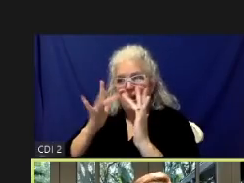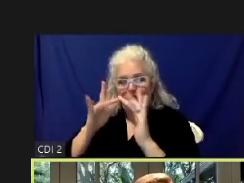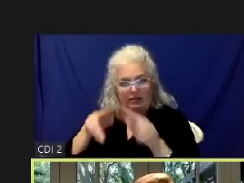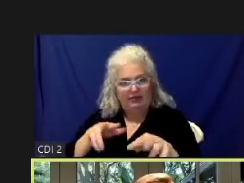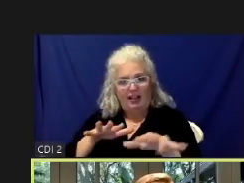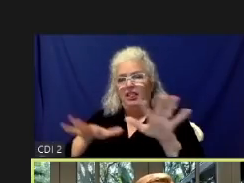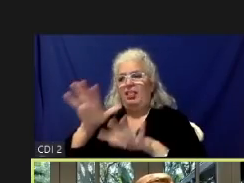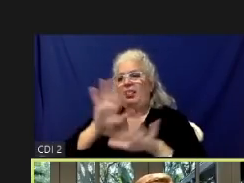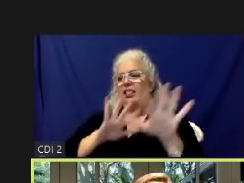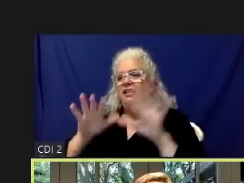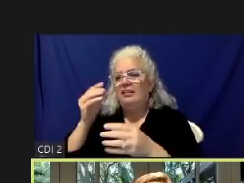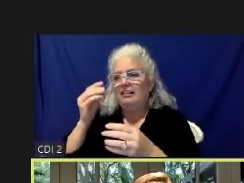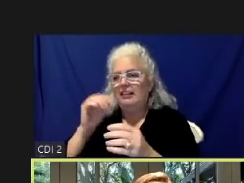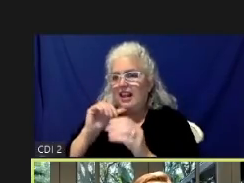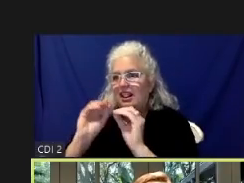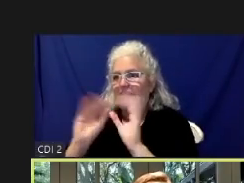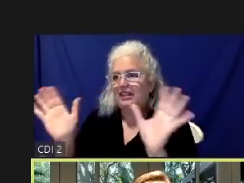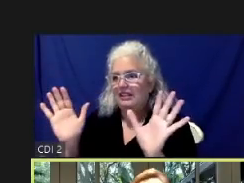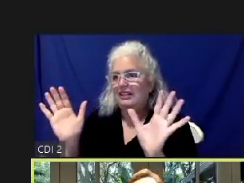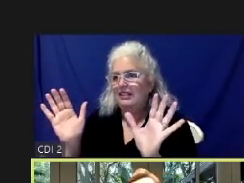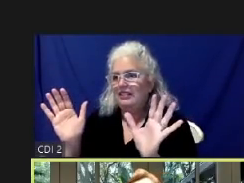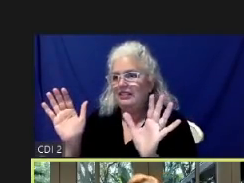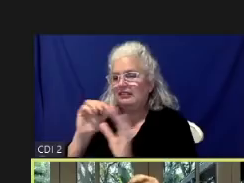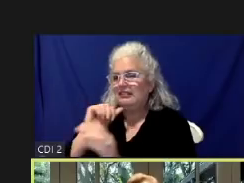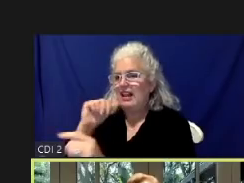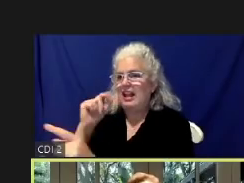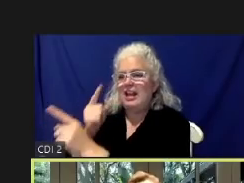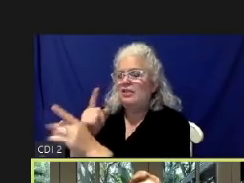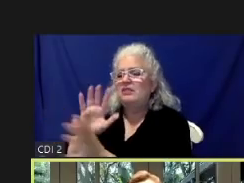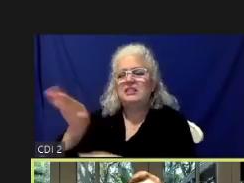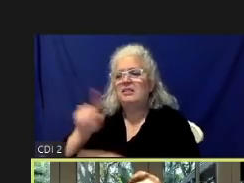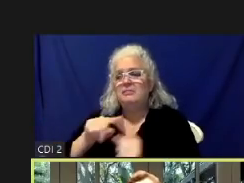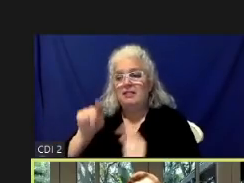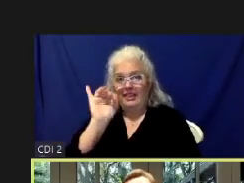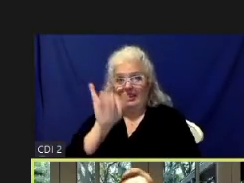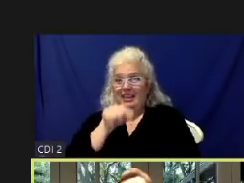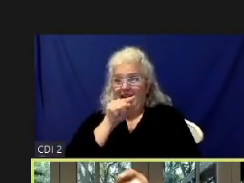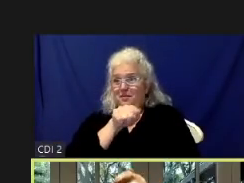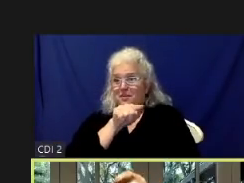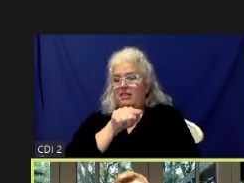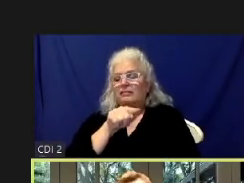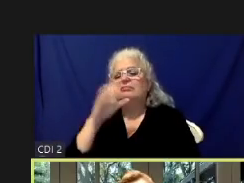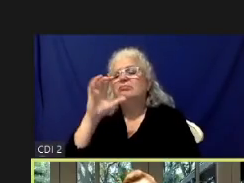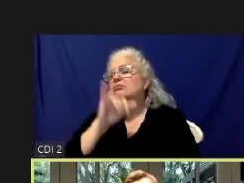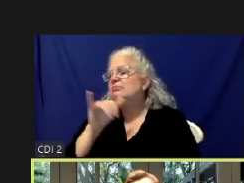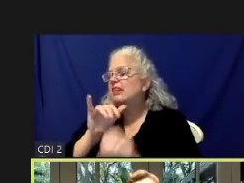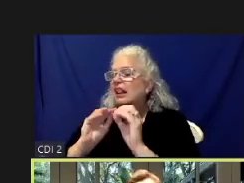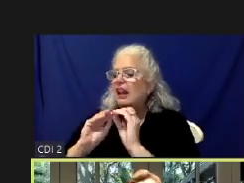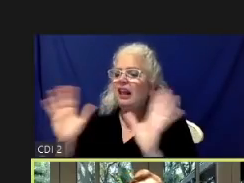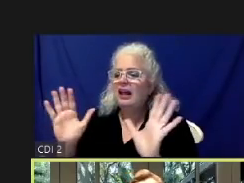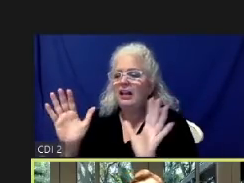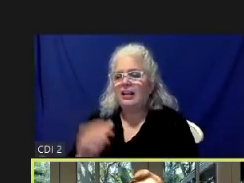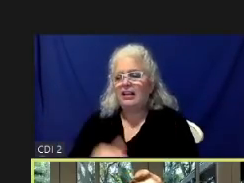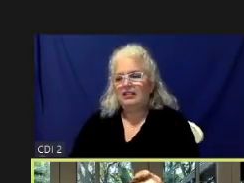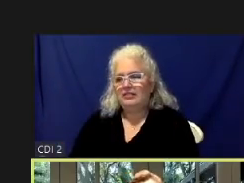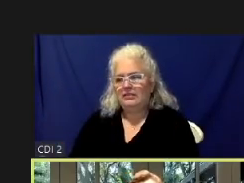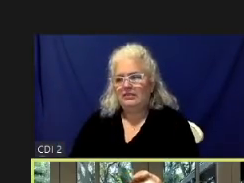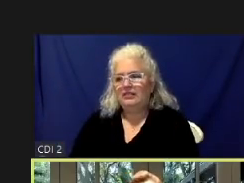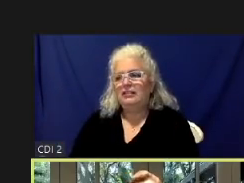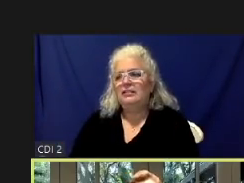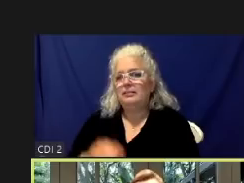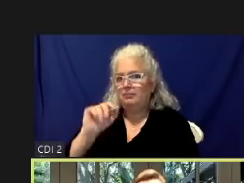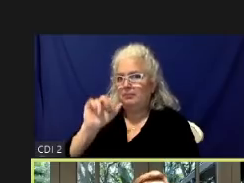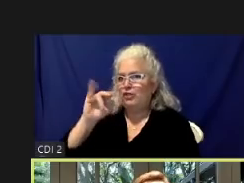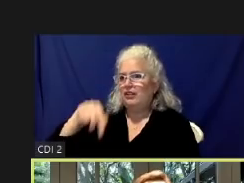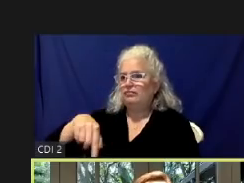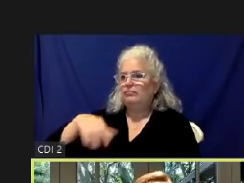one-stop resource of what's happening here in Marin. And it will continue to be updated frequently as more providers come